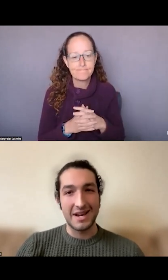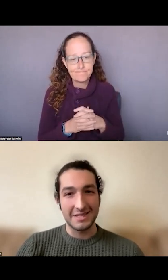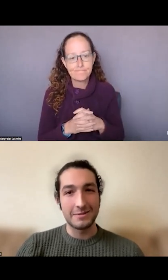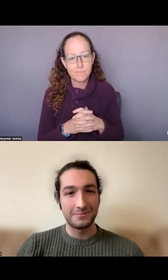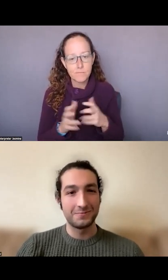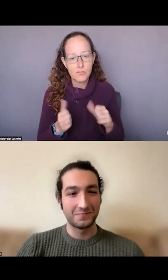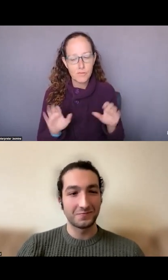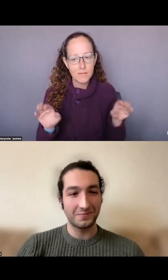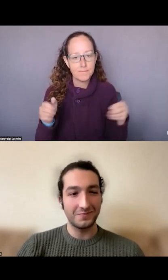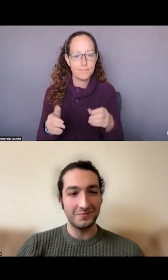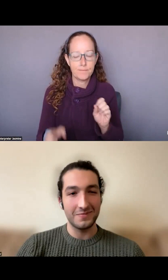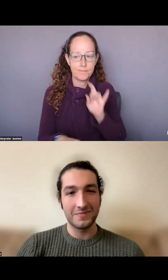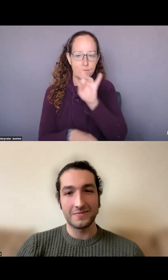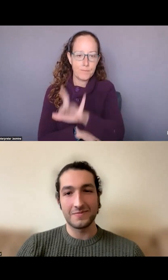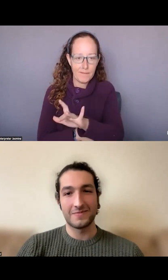that into the space.